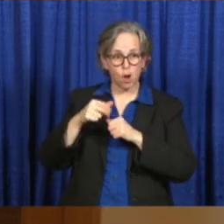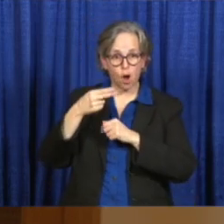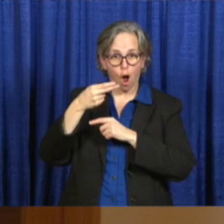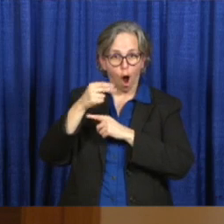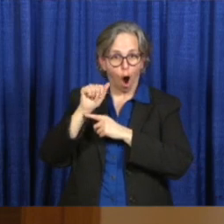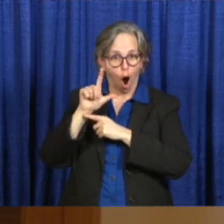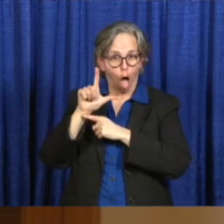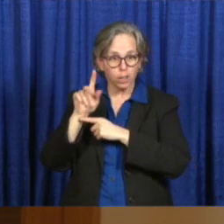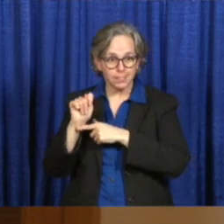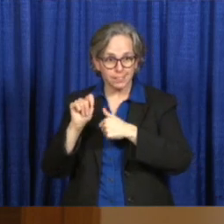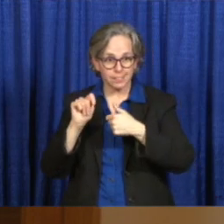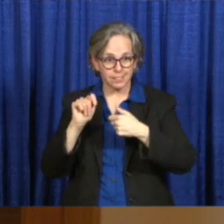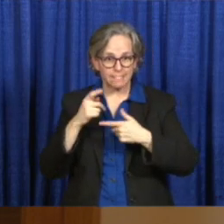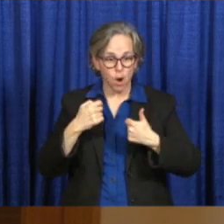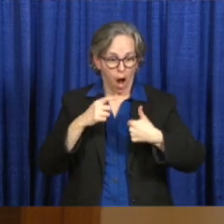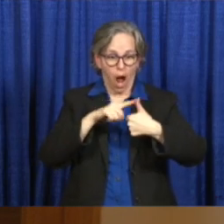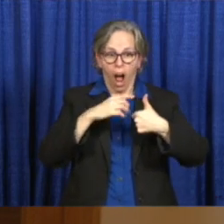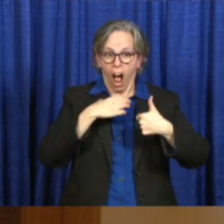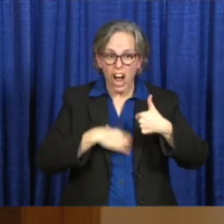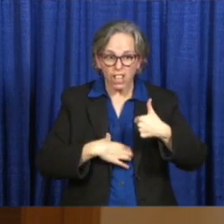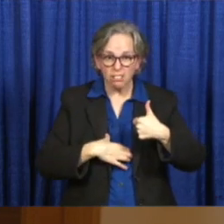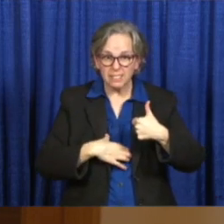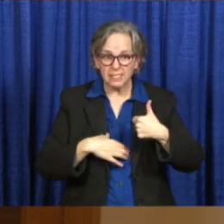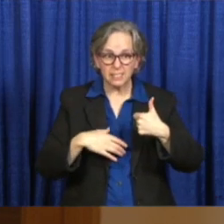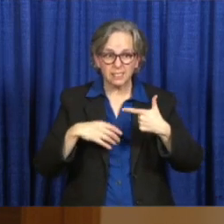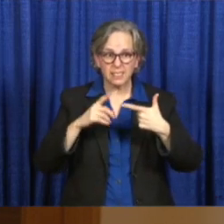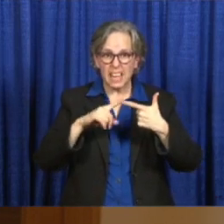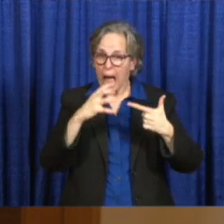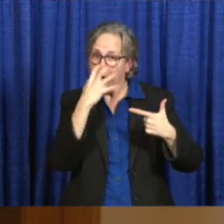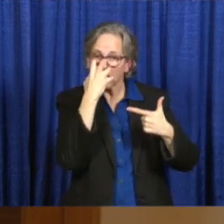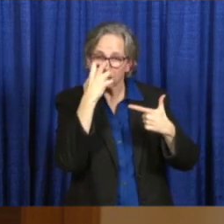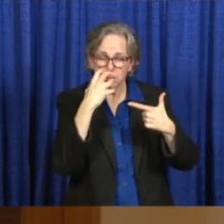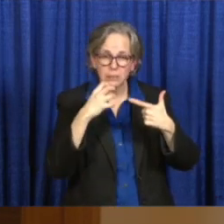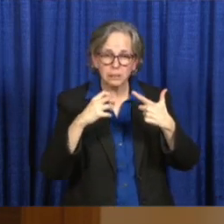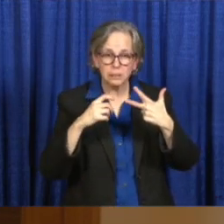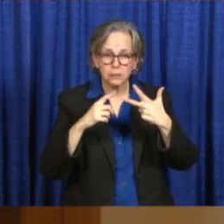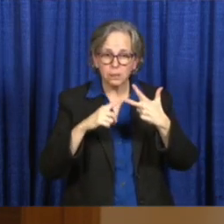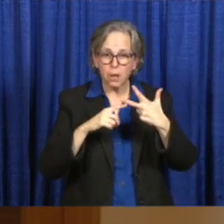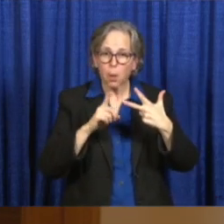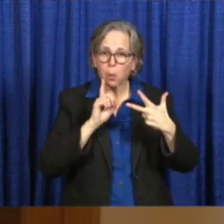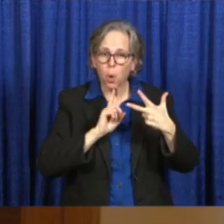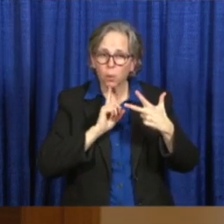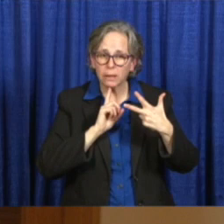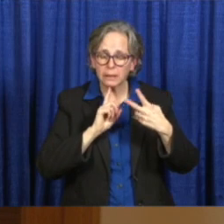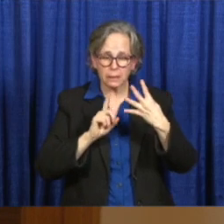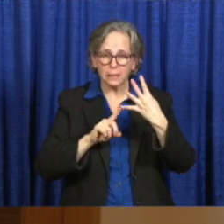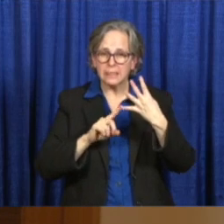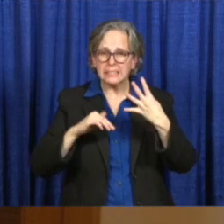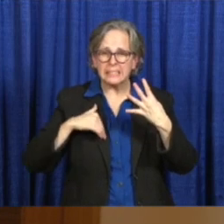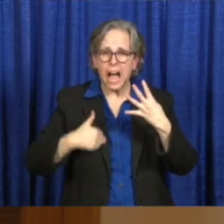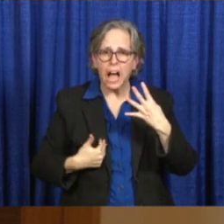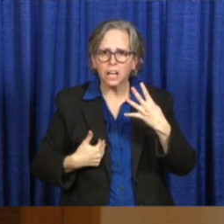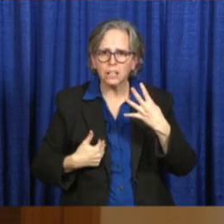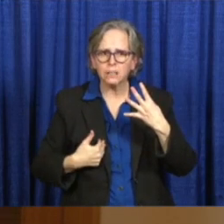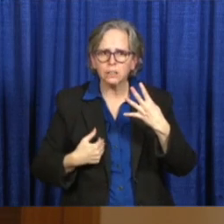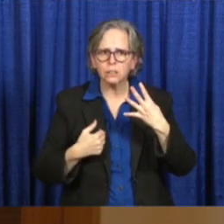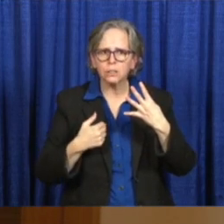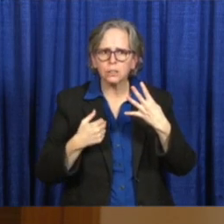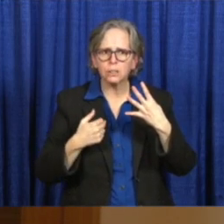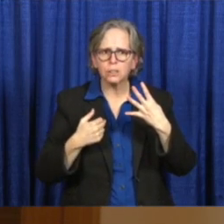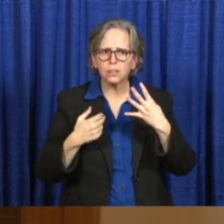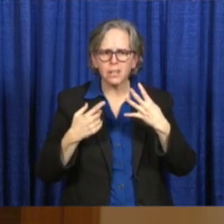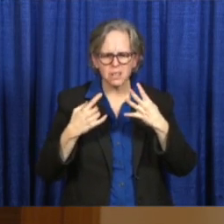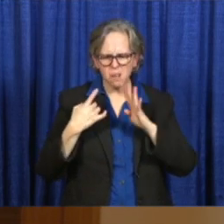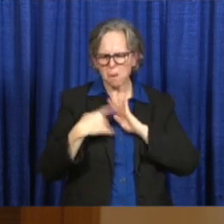something, take a little nap, and try again. And don't beat yourself up too much, just try again. Because just like a virus